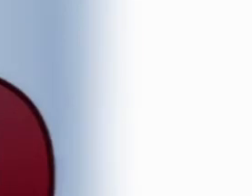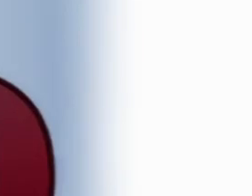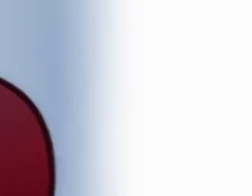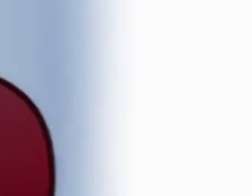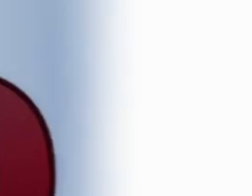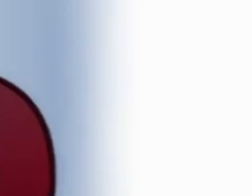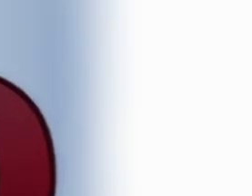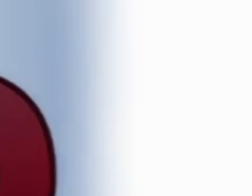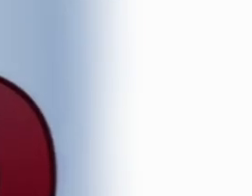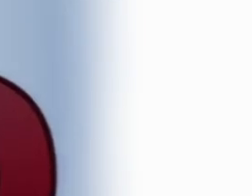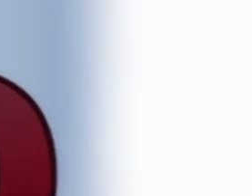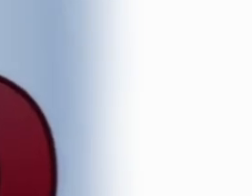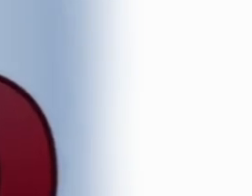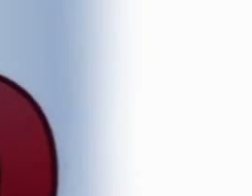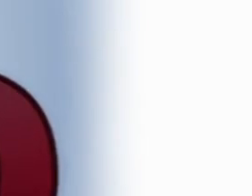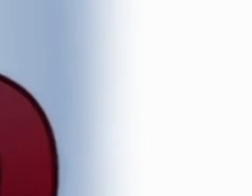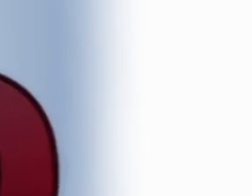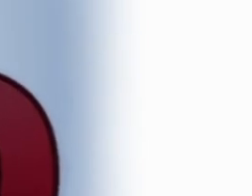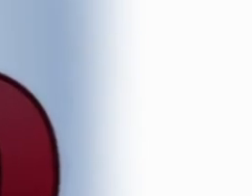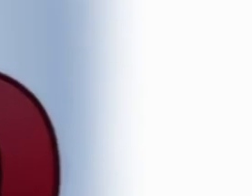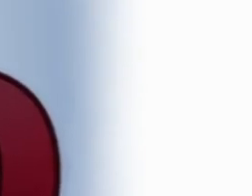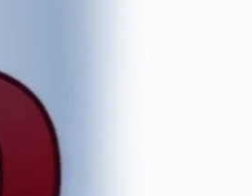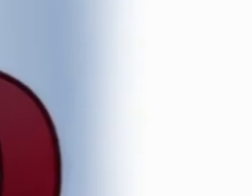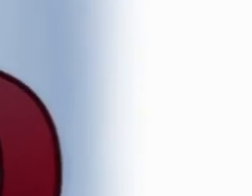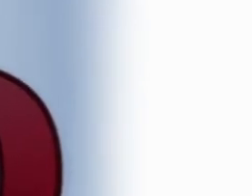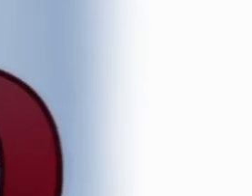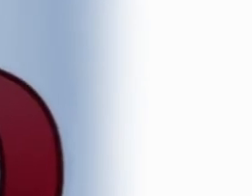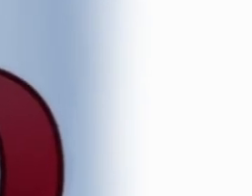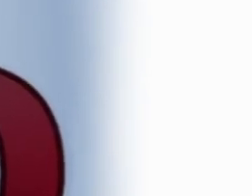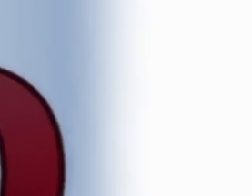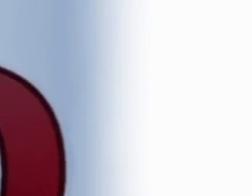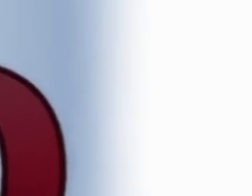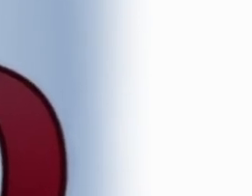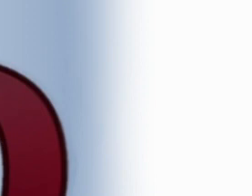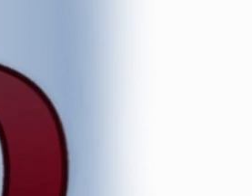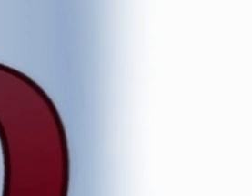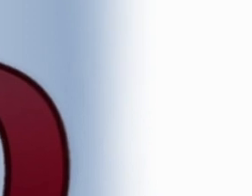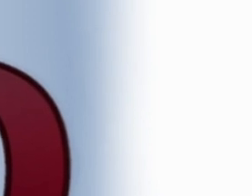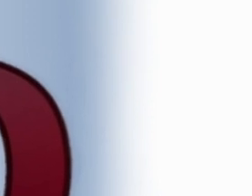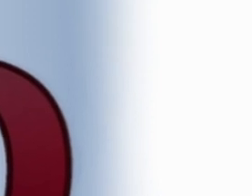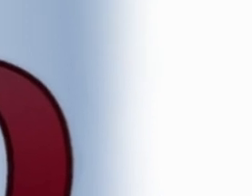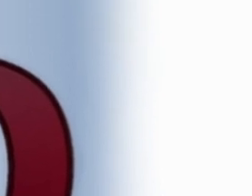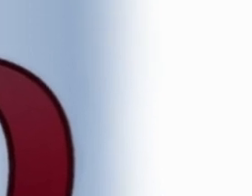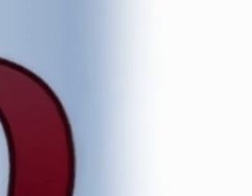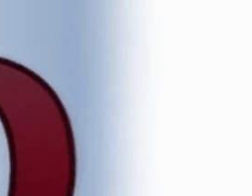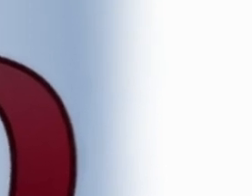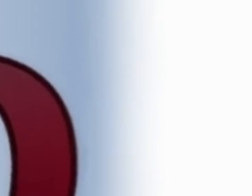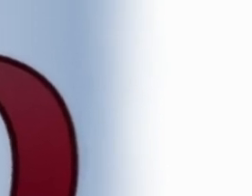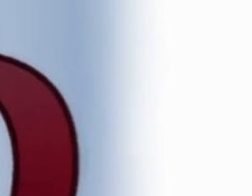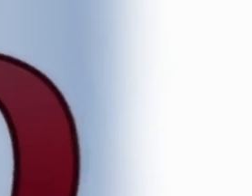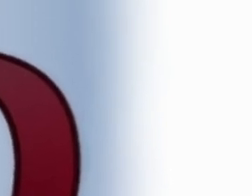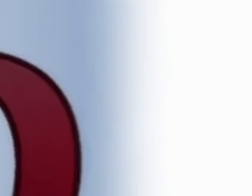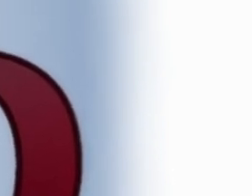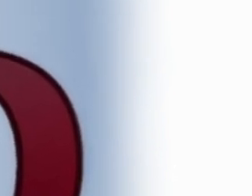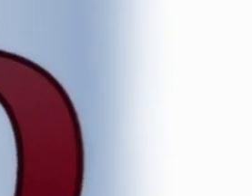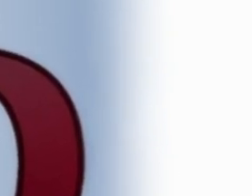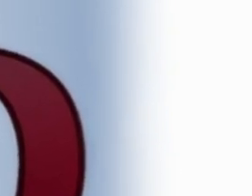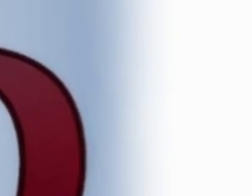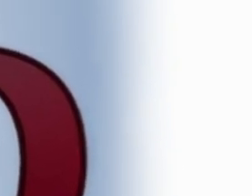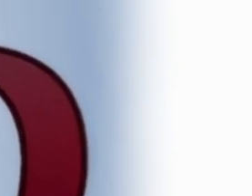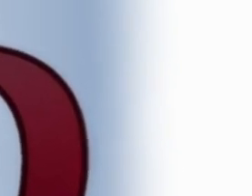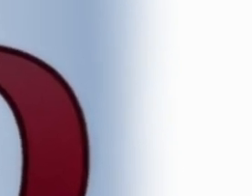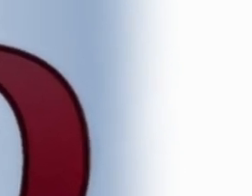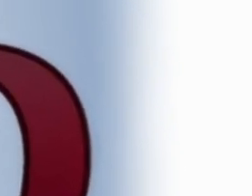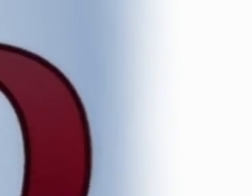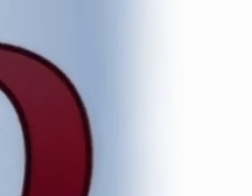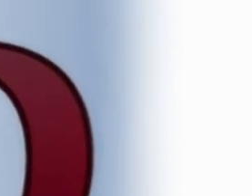Welcome, community champions. Are you committed to fostering inclusivity and justice for disabled students on campus? If so, you're